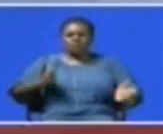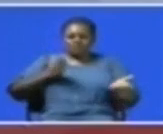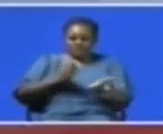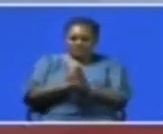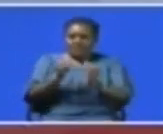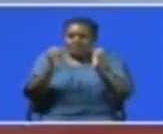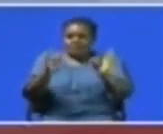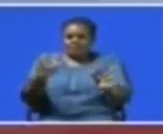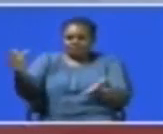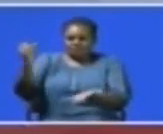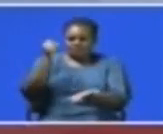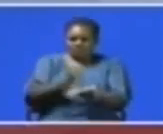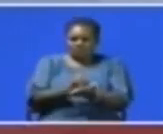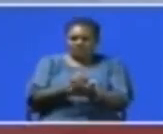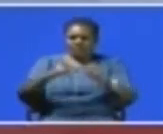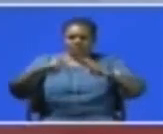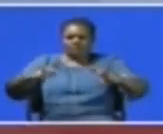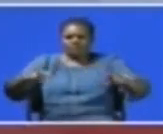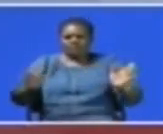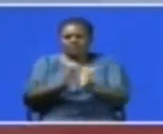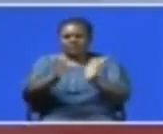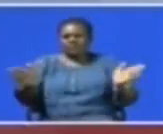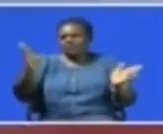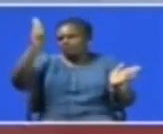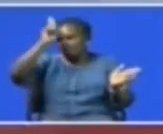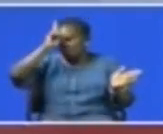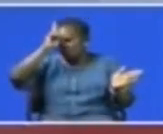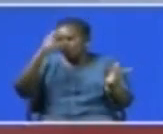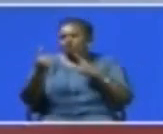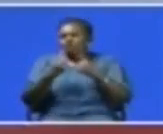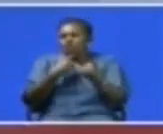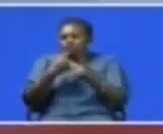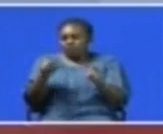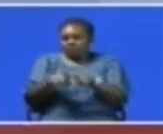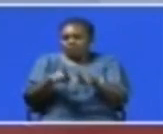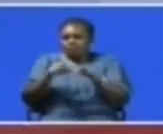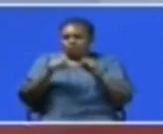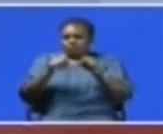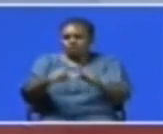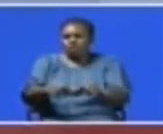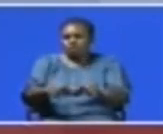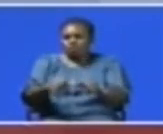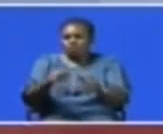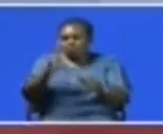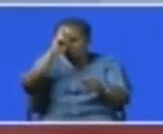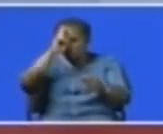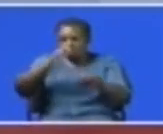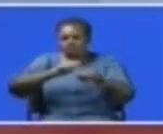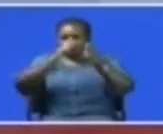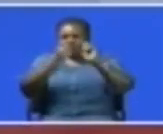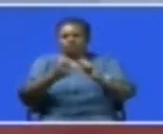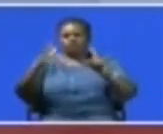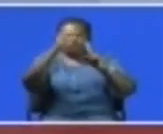he be appointed to the position of Inspector General of Police. Mutyambai also said he will continue with police reforms to